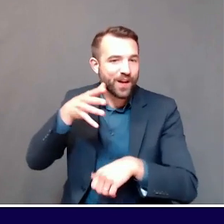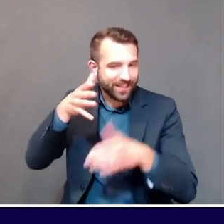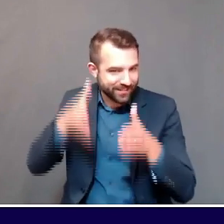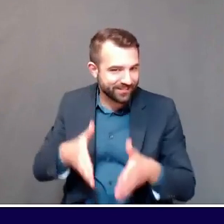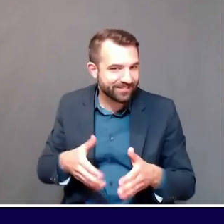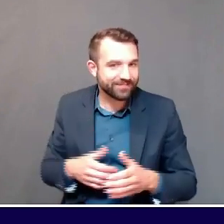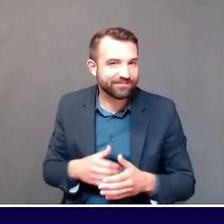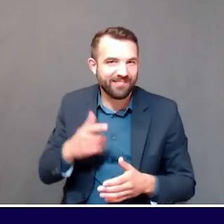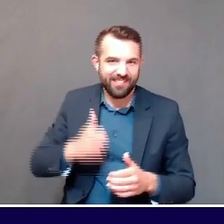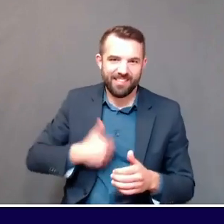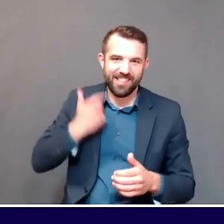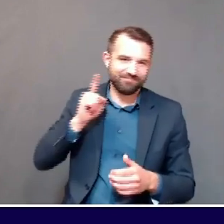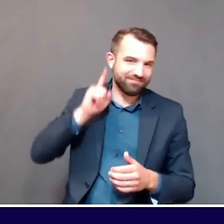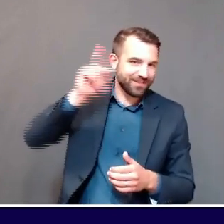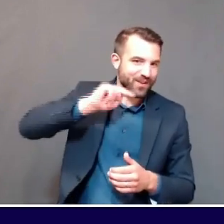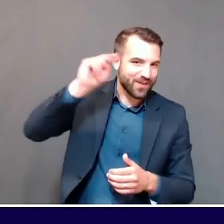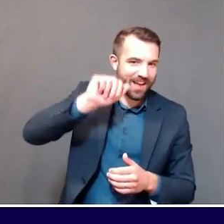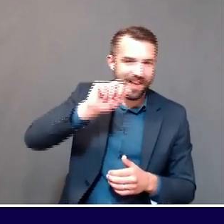late into her life.